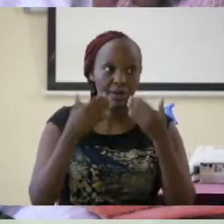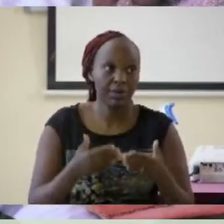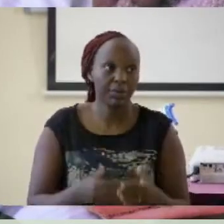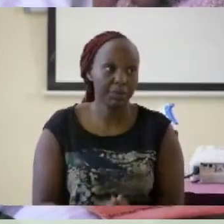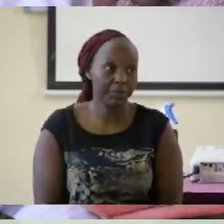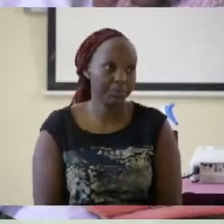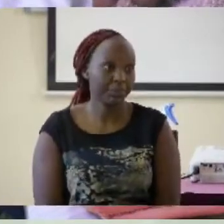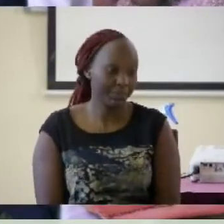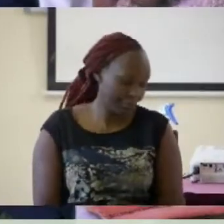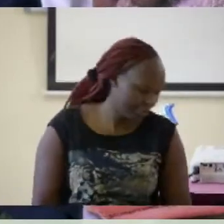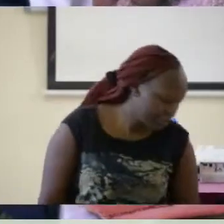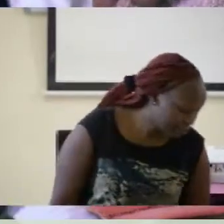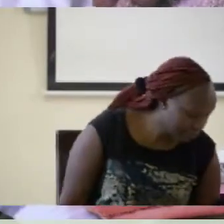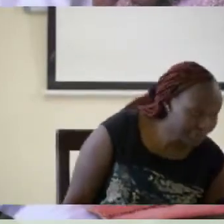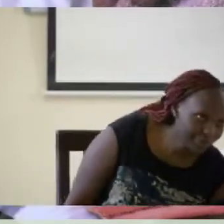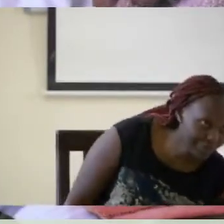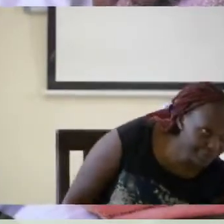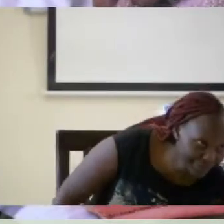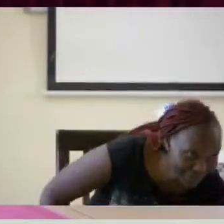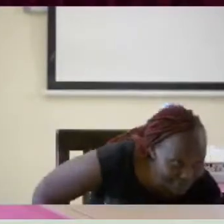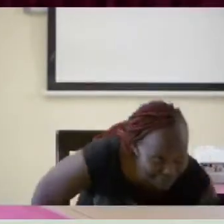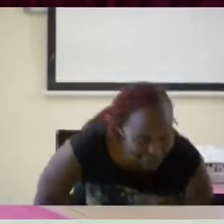much.